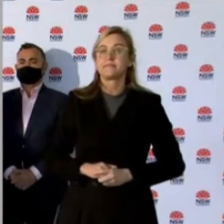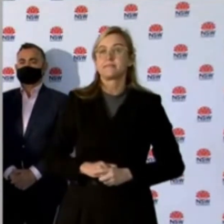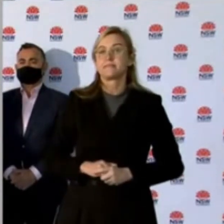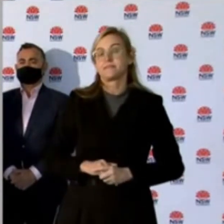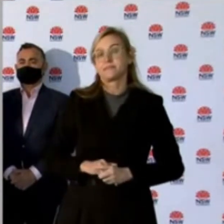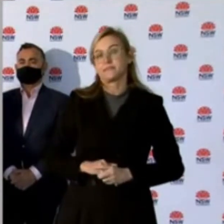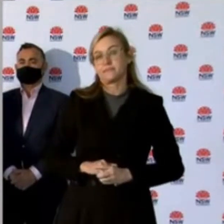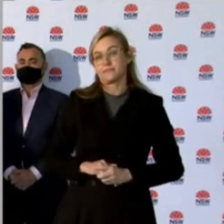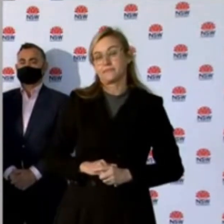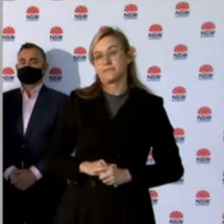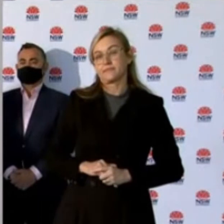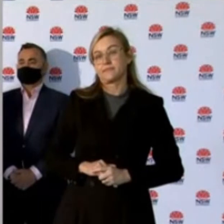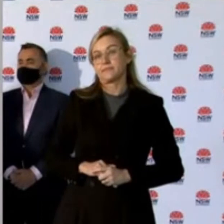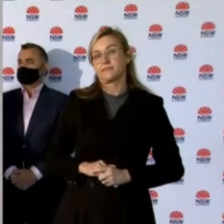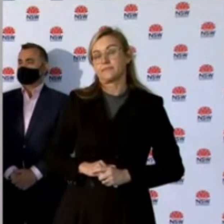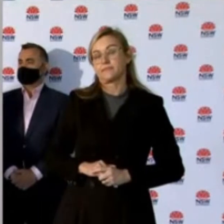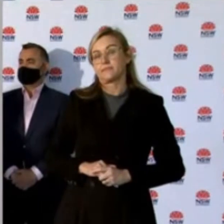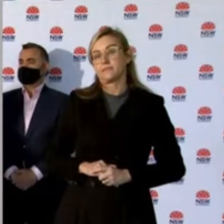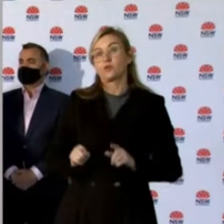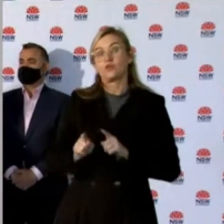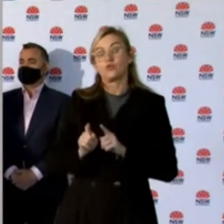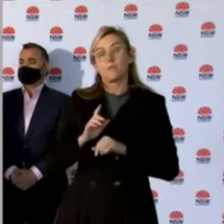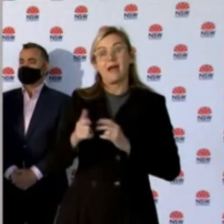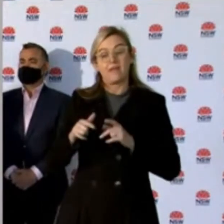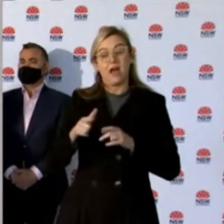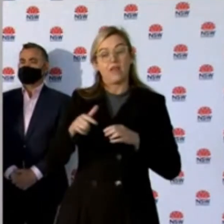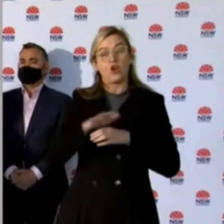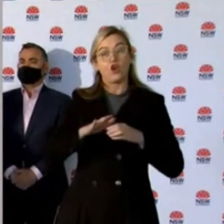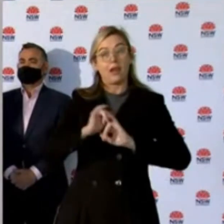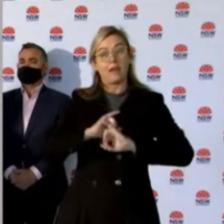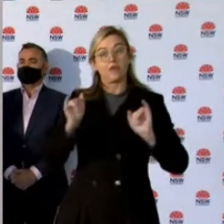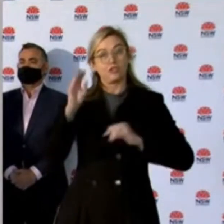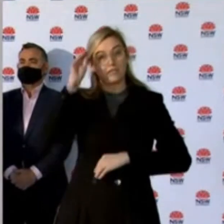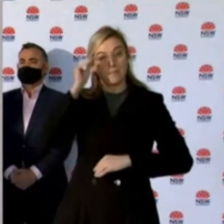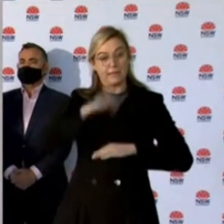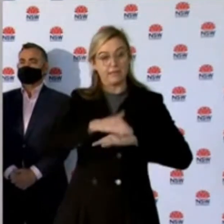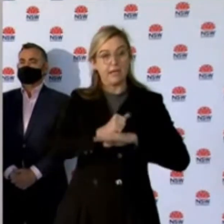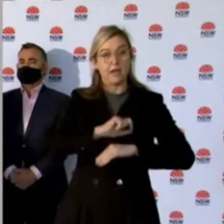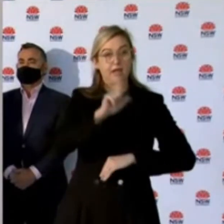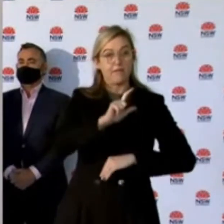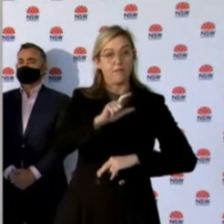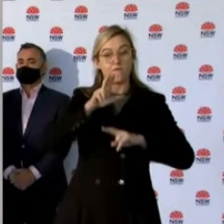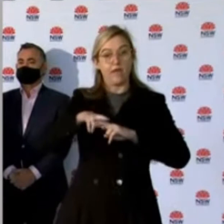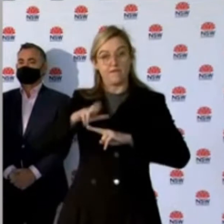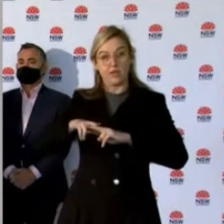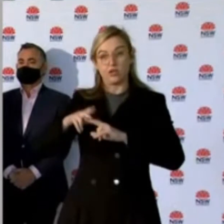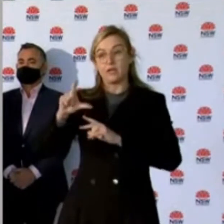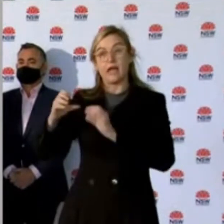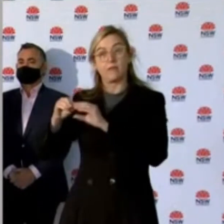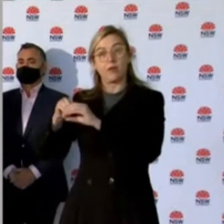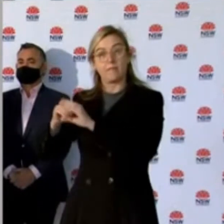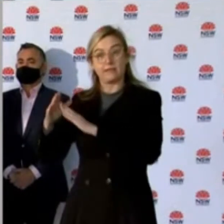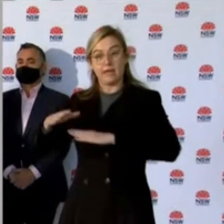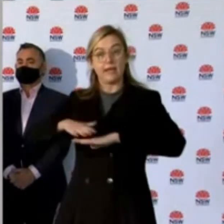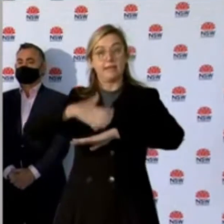local emergency management committees that are in place in Fairfield, Liverpool and Canterbury Bankstown are up and running today.